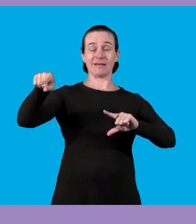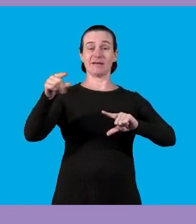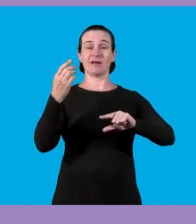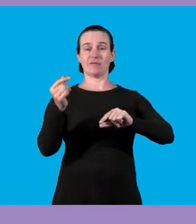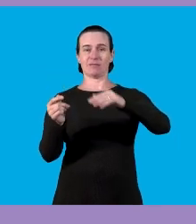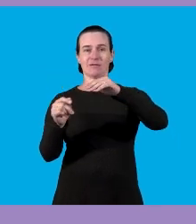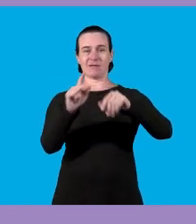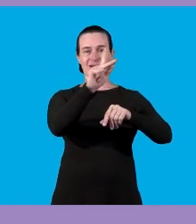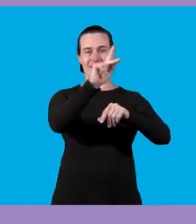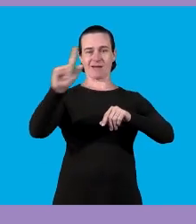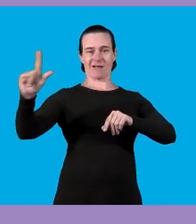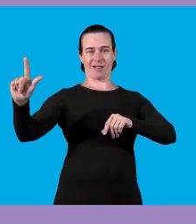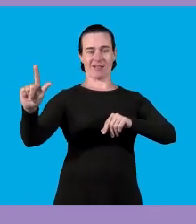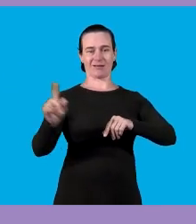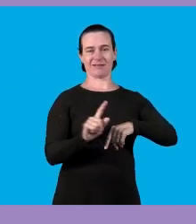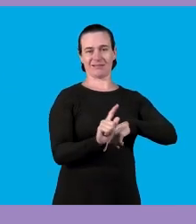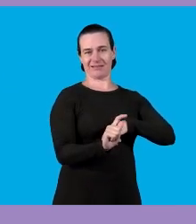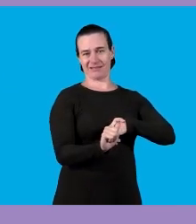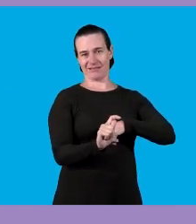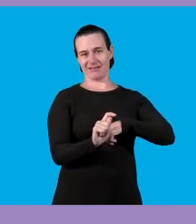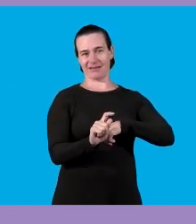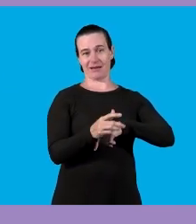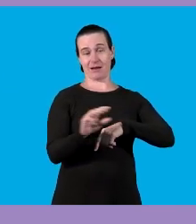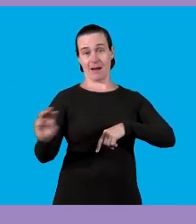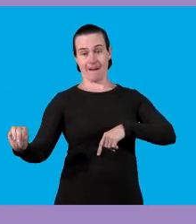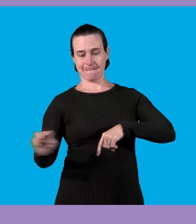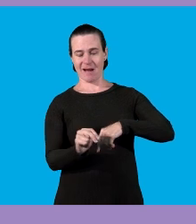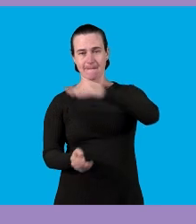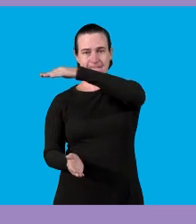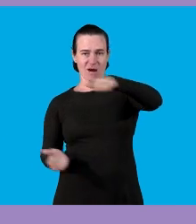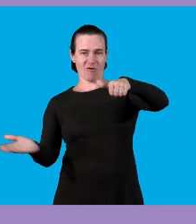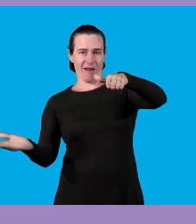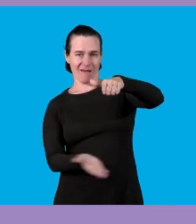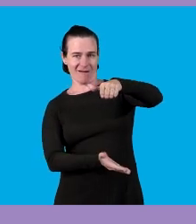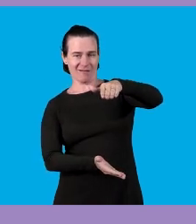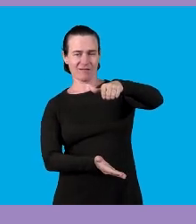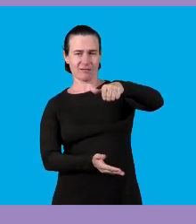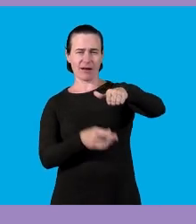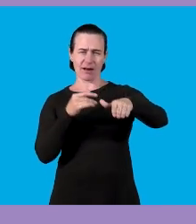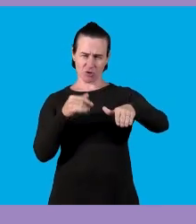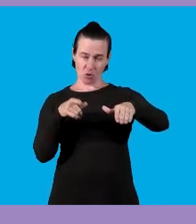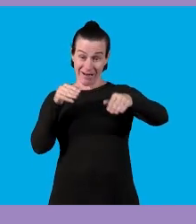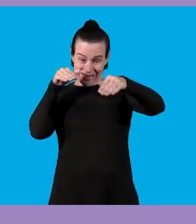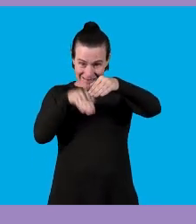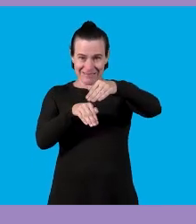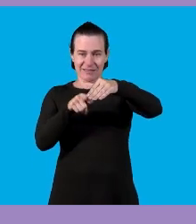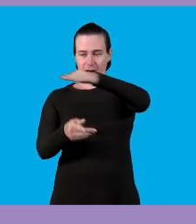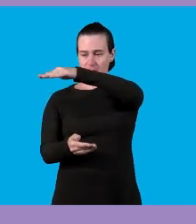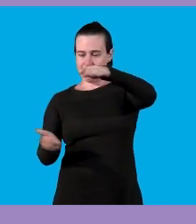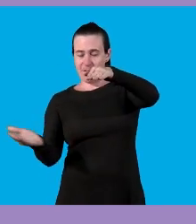lines, KL, which is parallel to MN. And so when I look at that, I'm able to